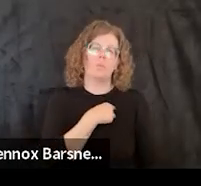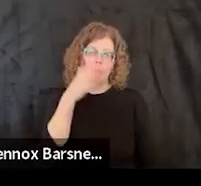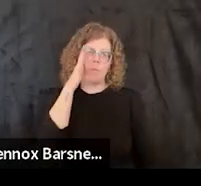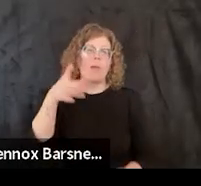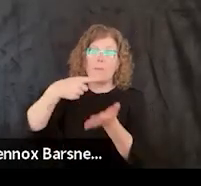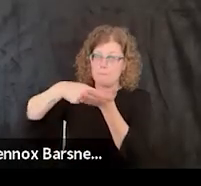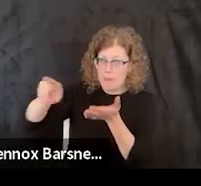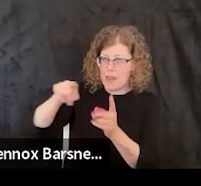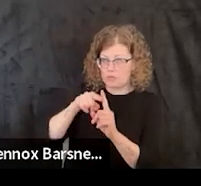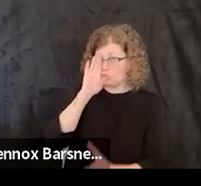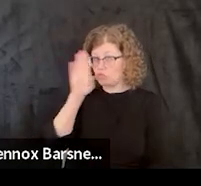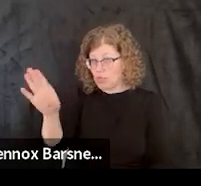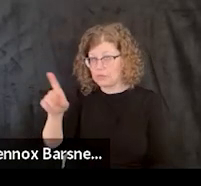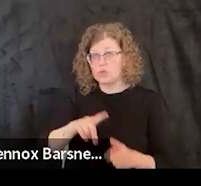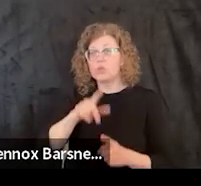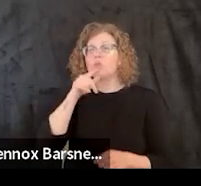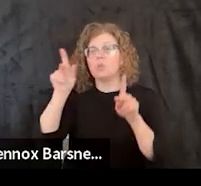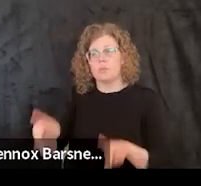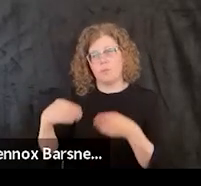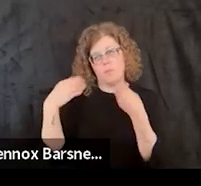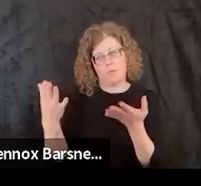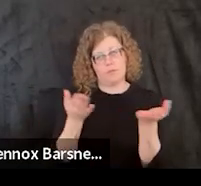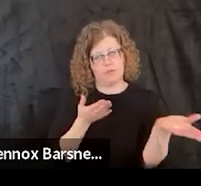the person who provided the service or support.